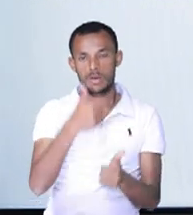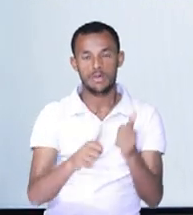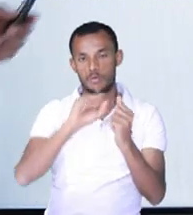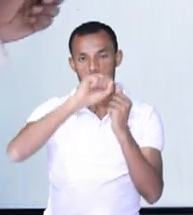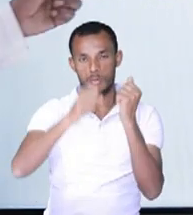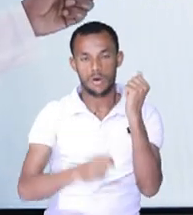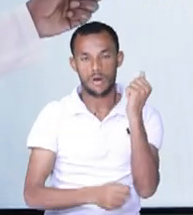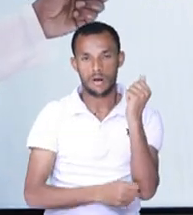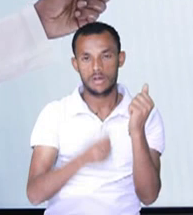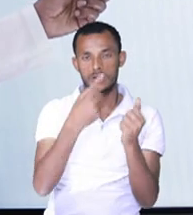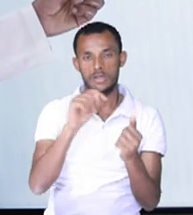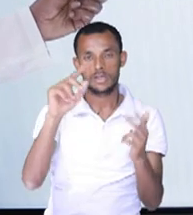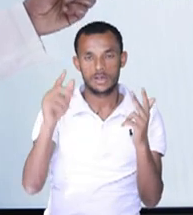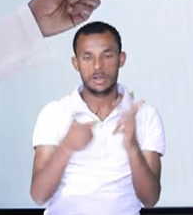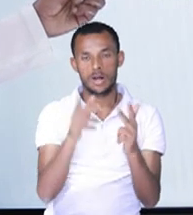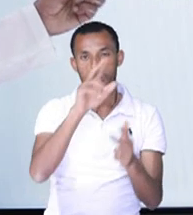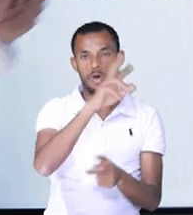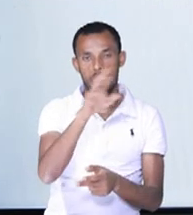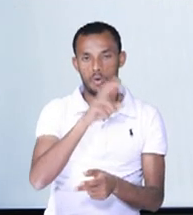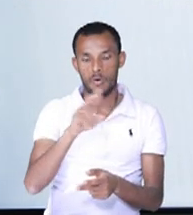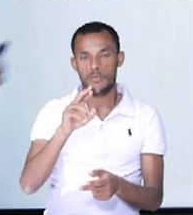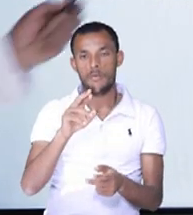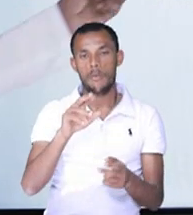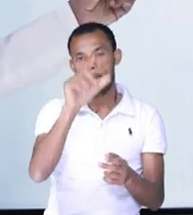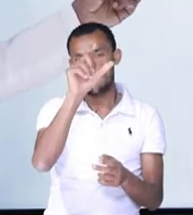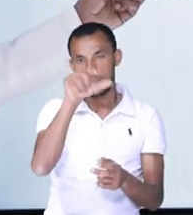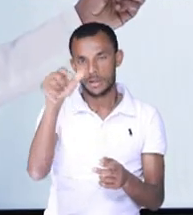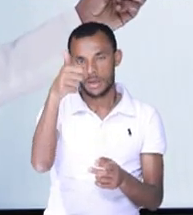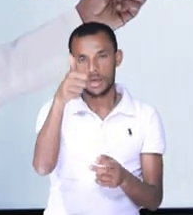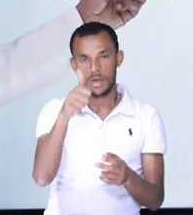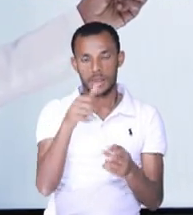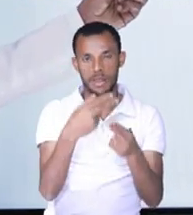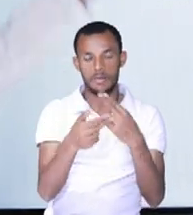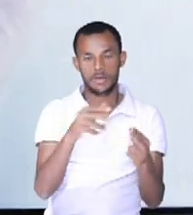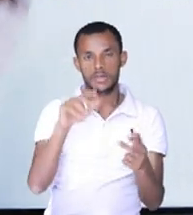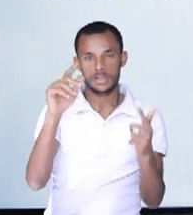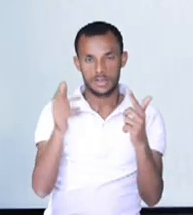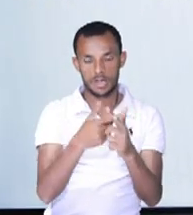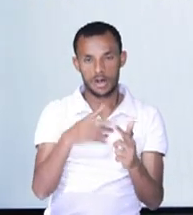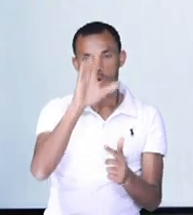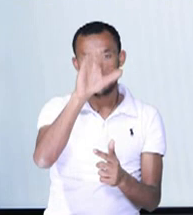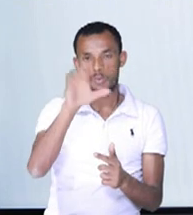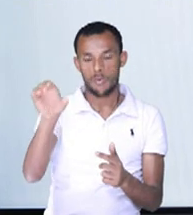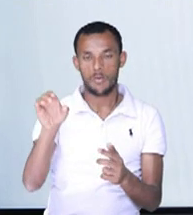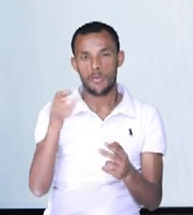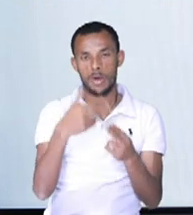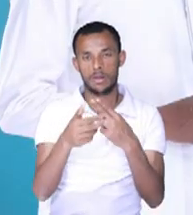formed by the third row of matrix A by the second column of matrix